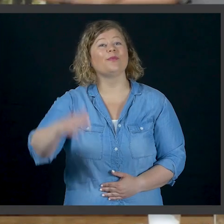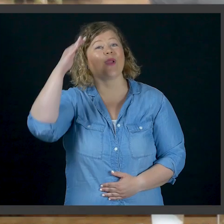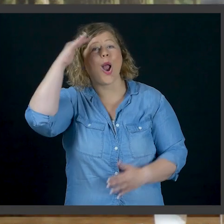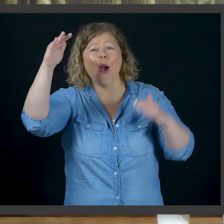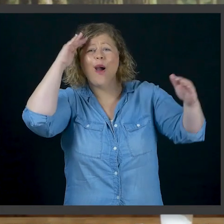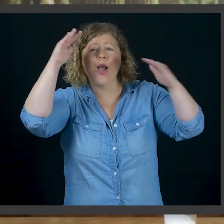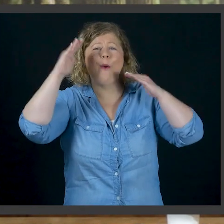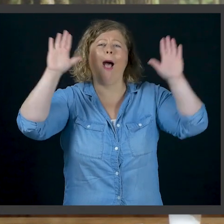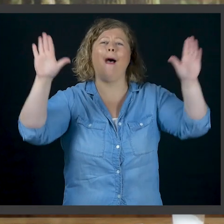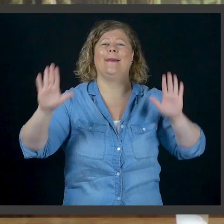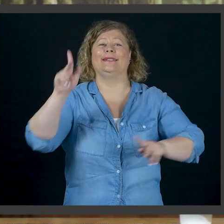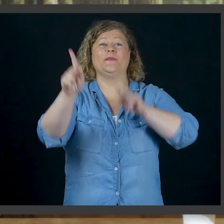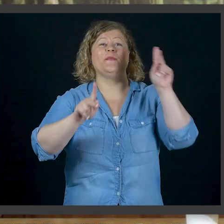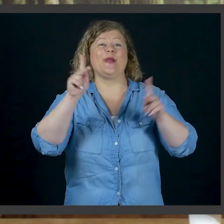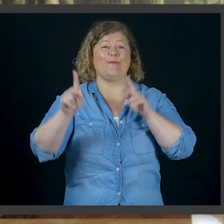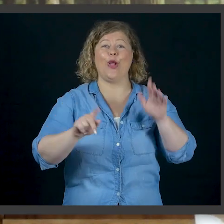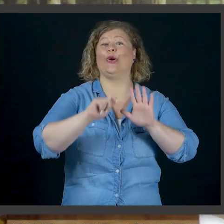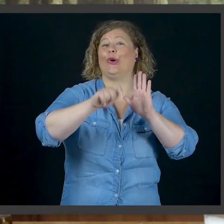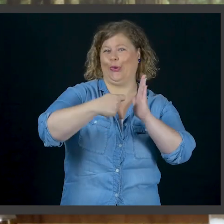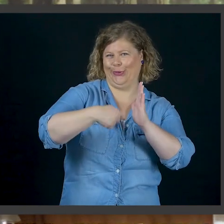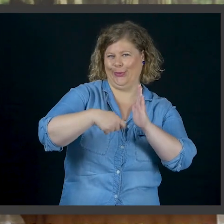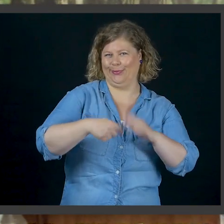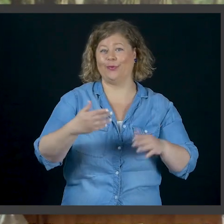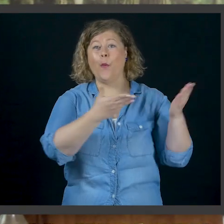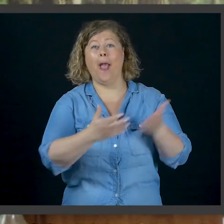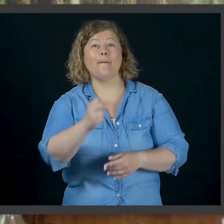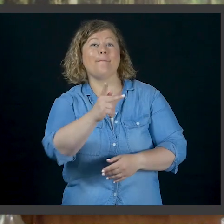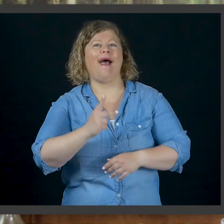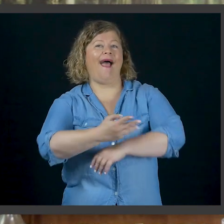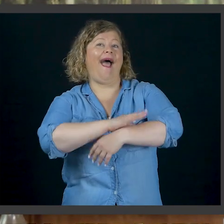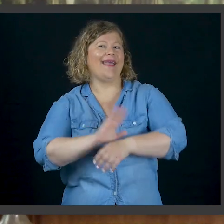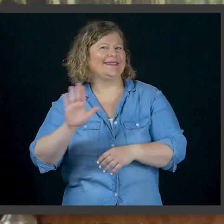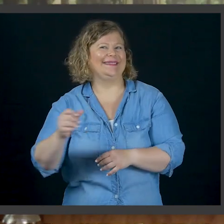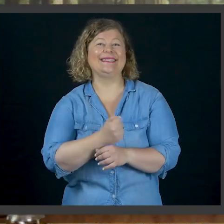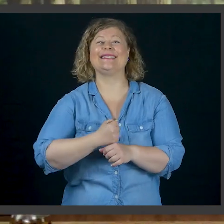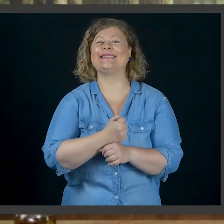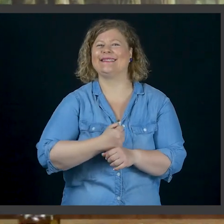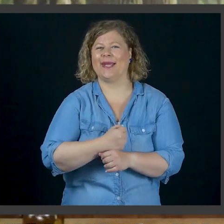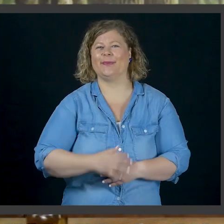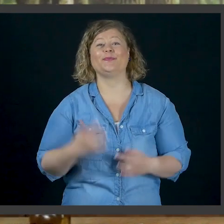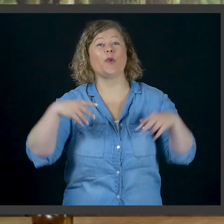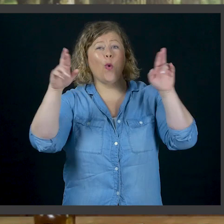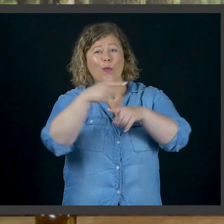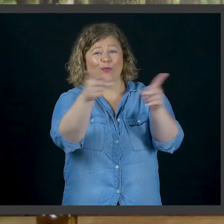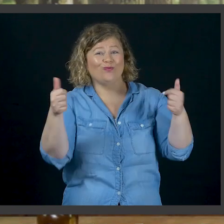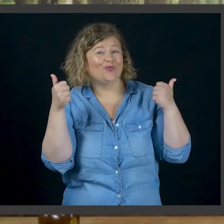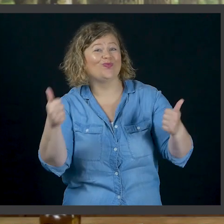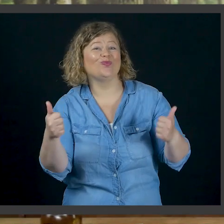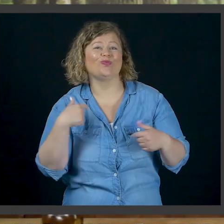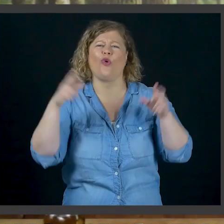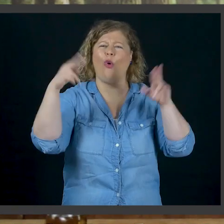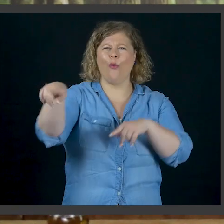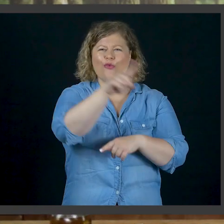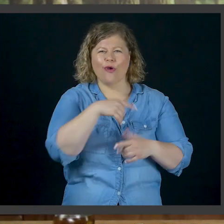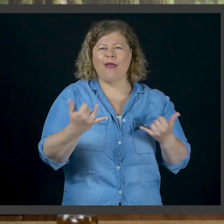Hello, hello, hello, amazing people of YouTube. Welcome back to Aki's Kitchen. I hope you are all doing